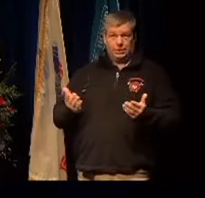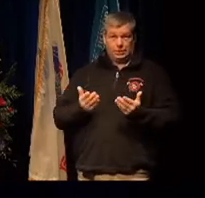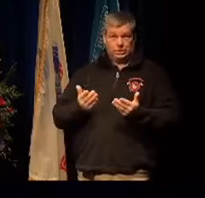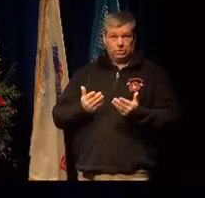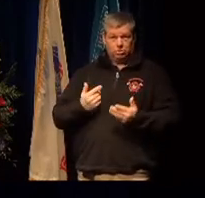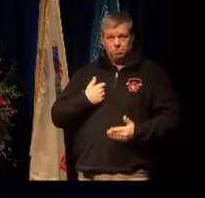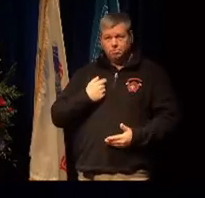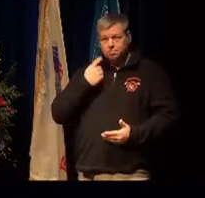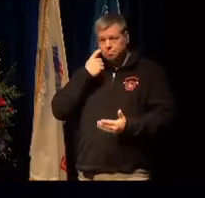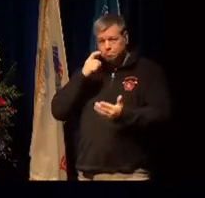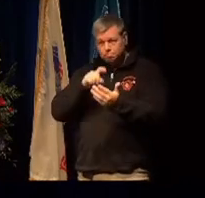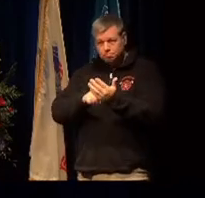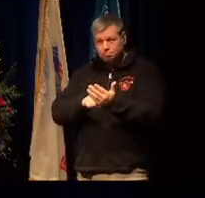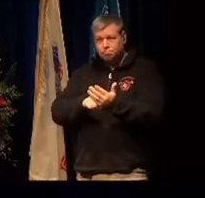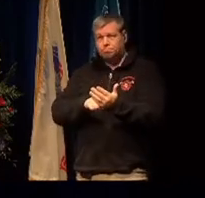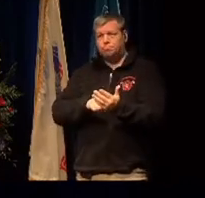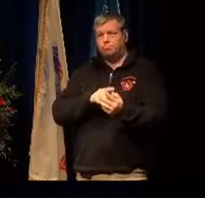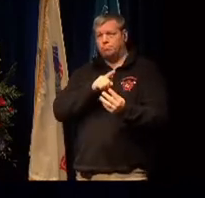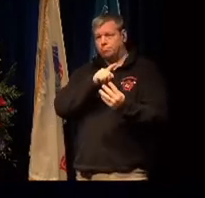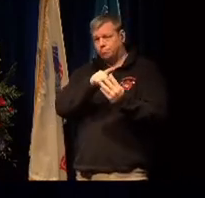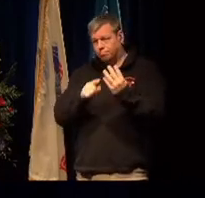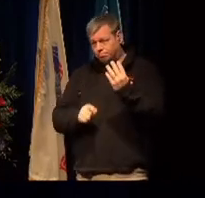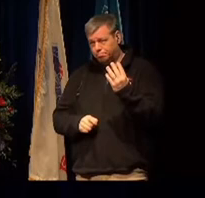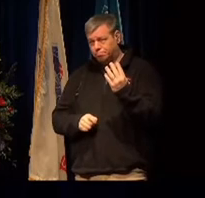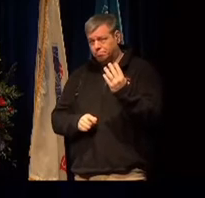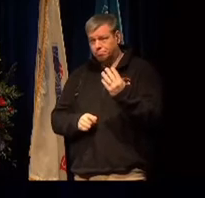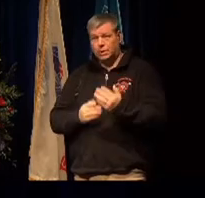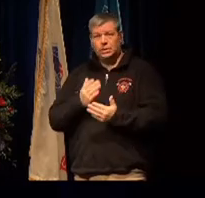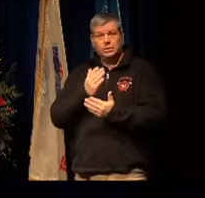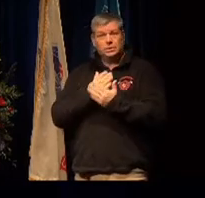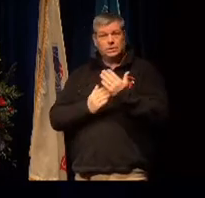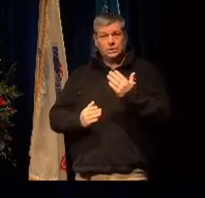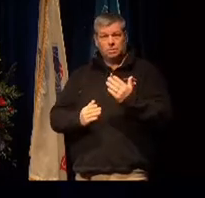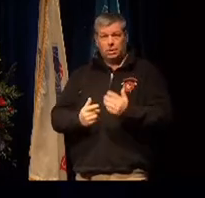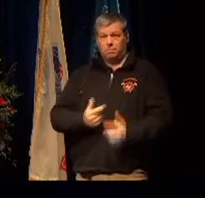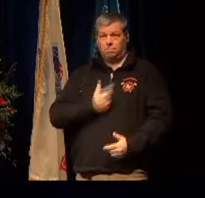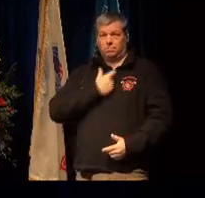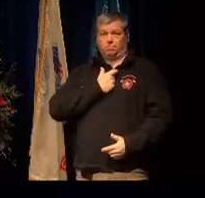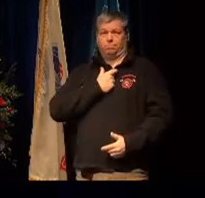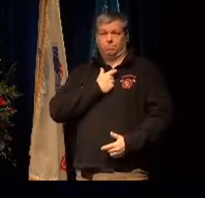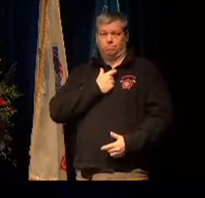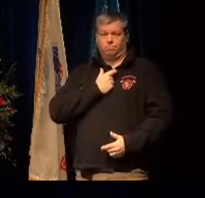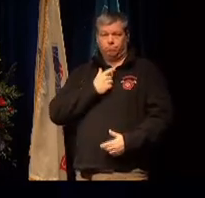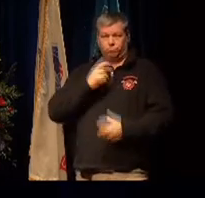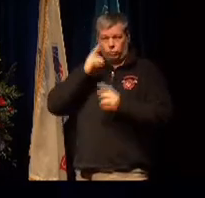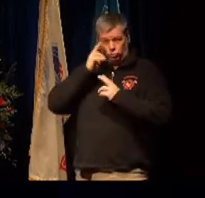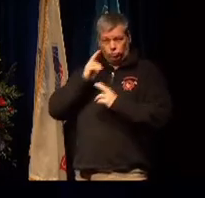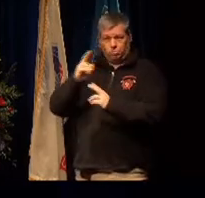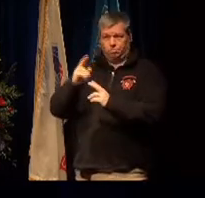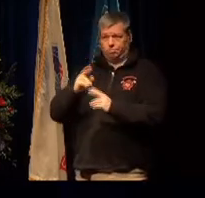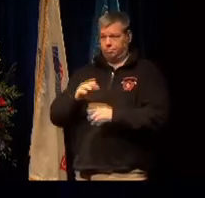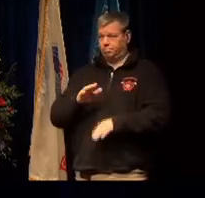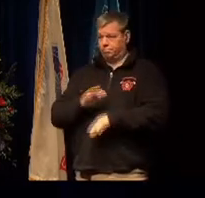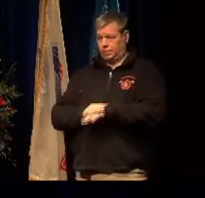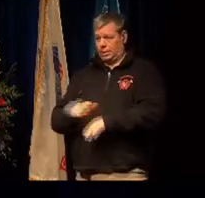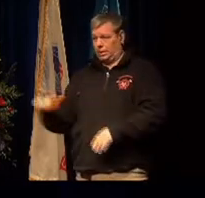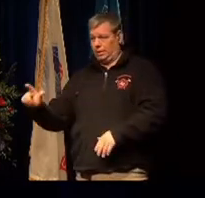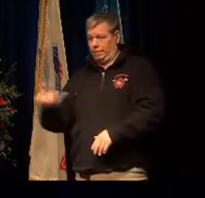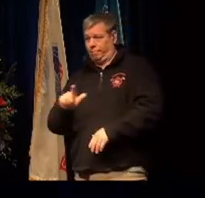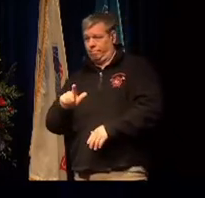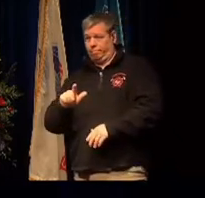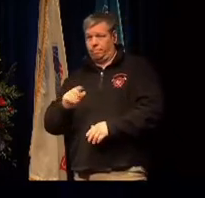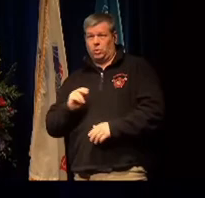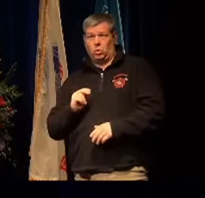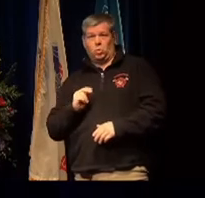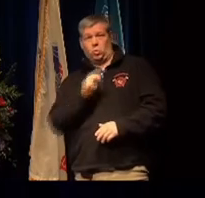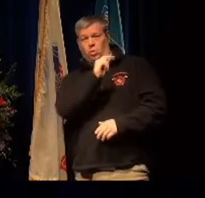to recognize. We have some Medal of Honor recipients to my right, to your left here at the north side